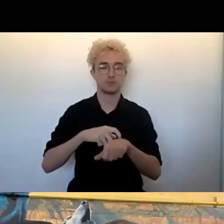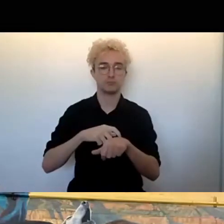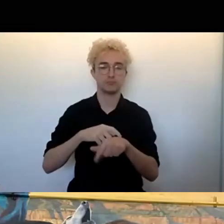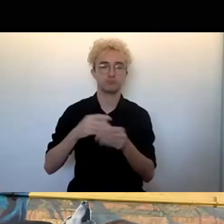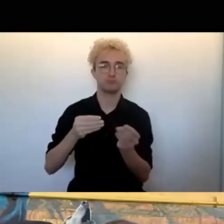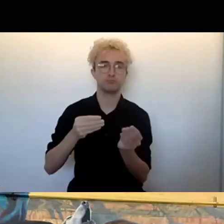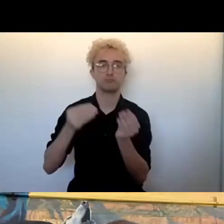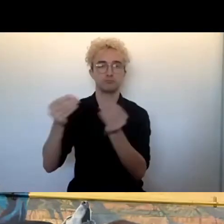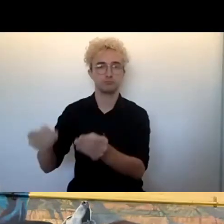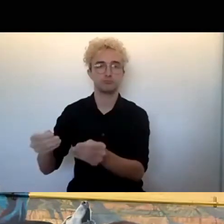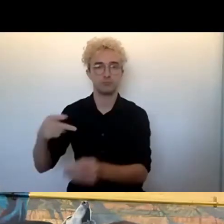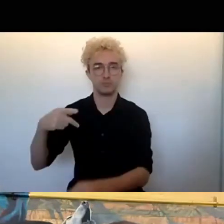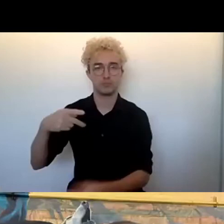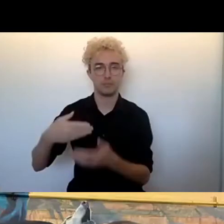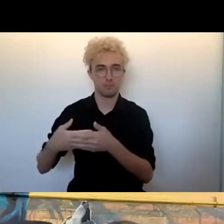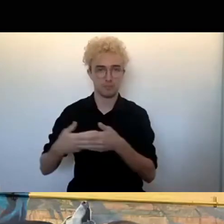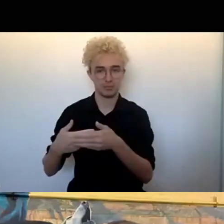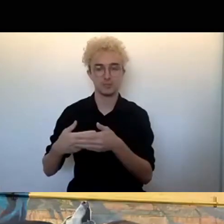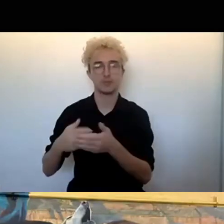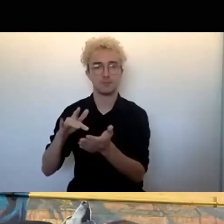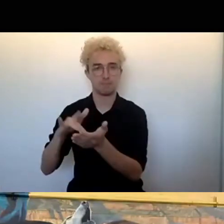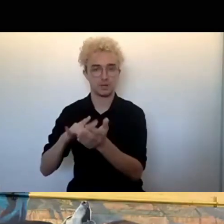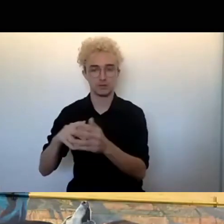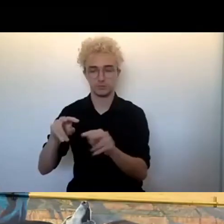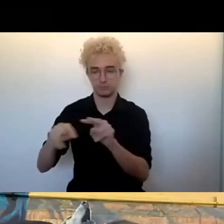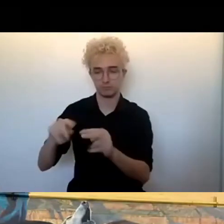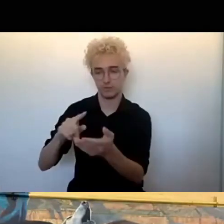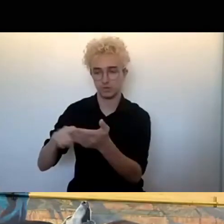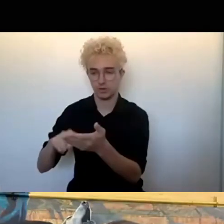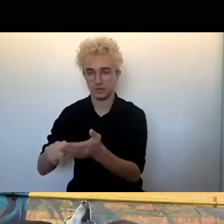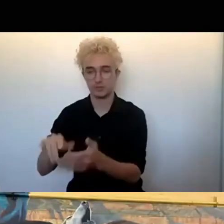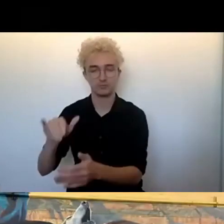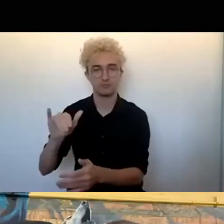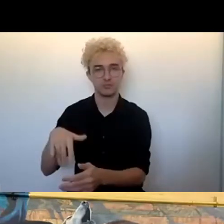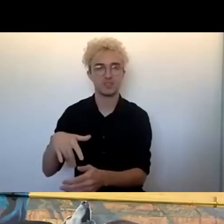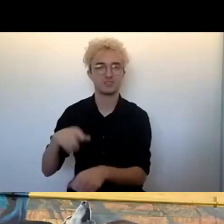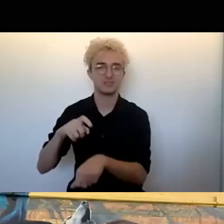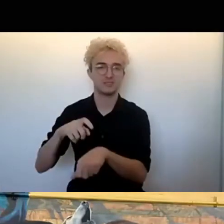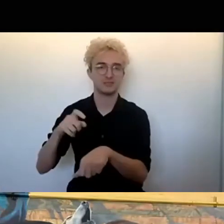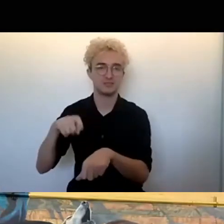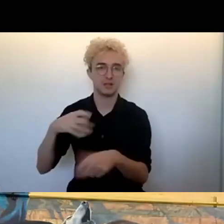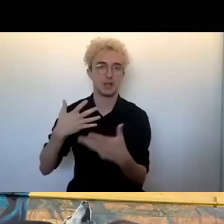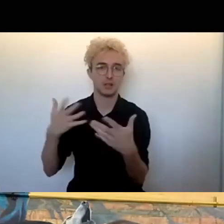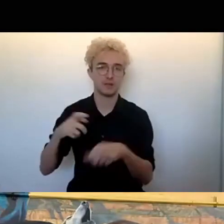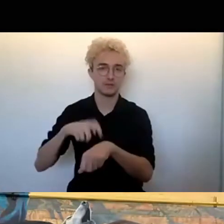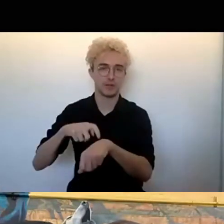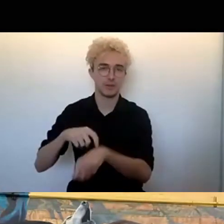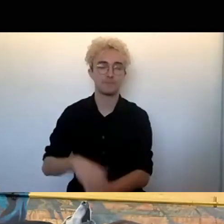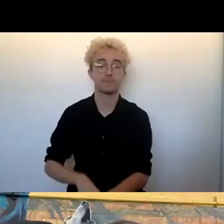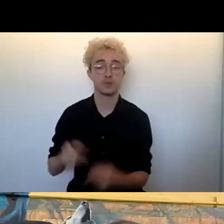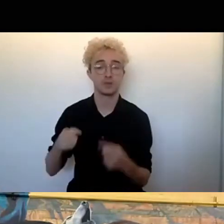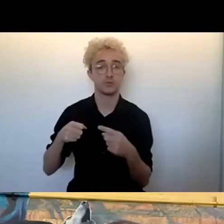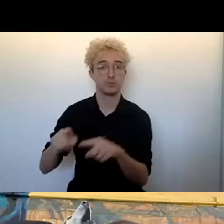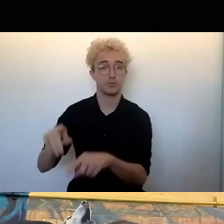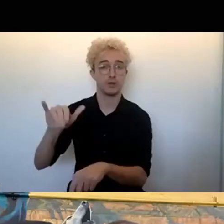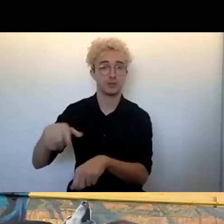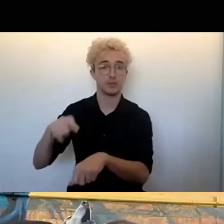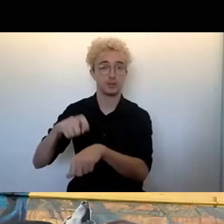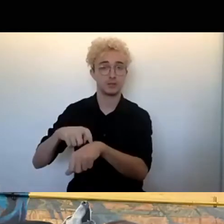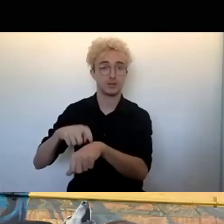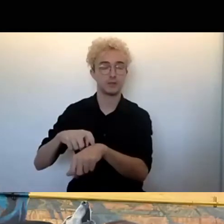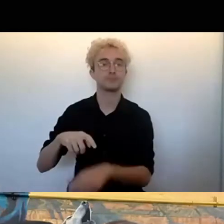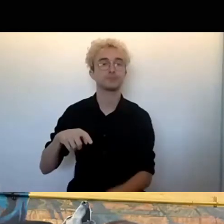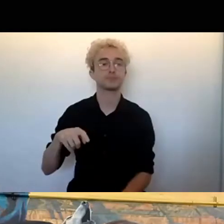saw. And but during that time, the Arizona Fish and Wildlife people have located